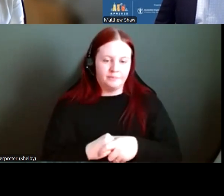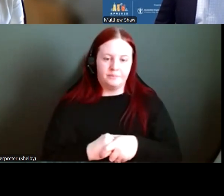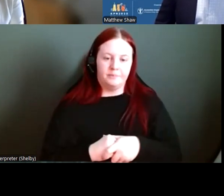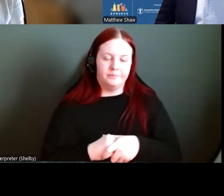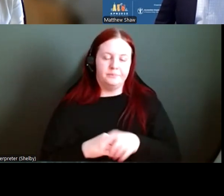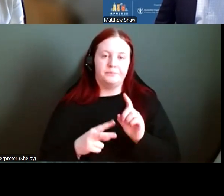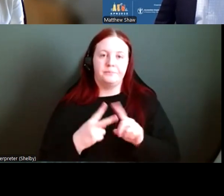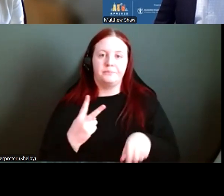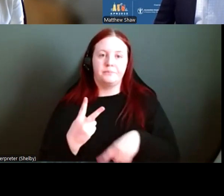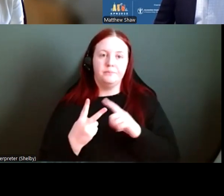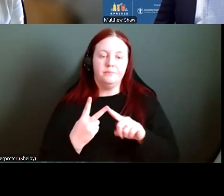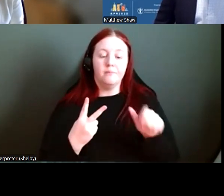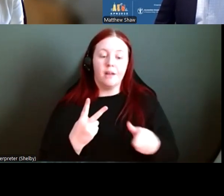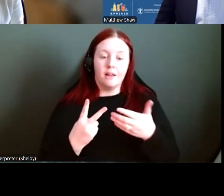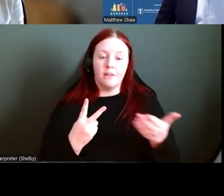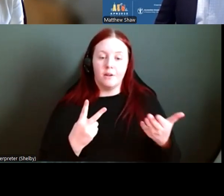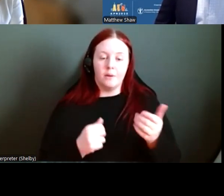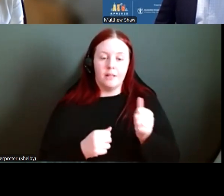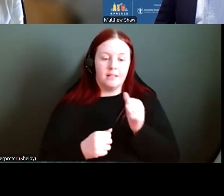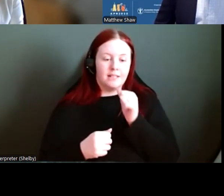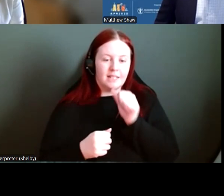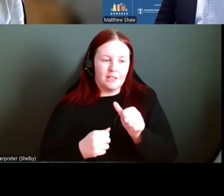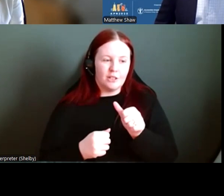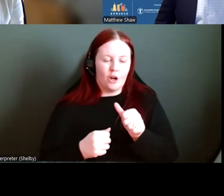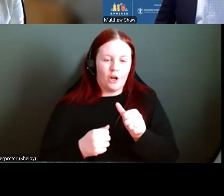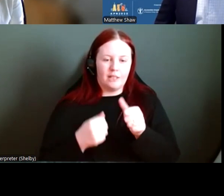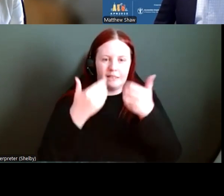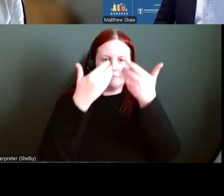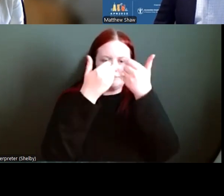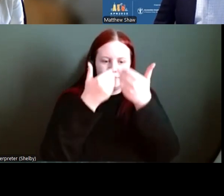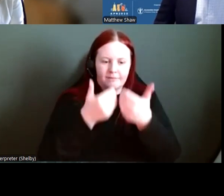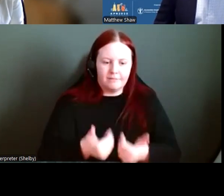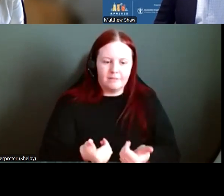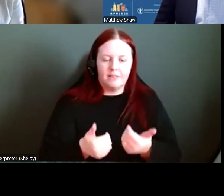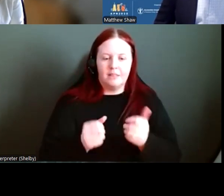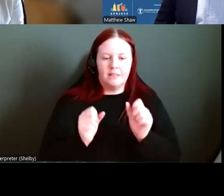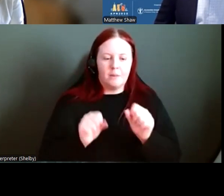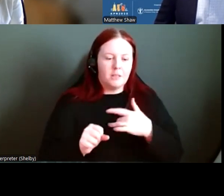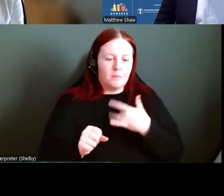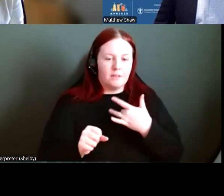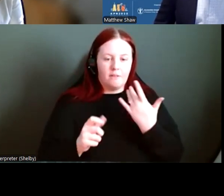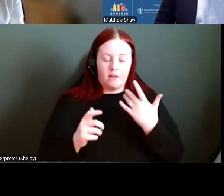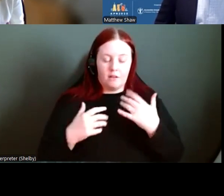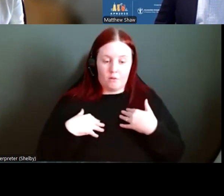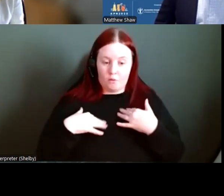one is not breaking things into manageable pieces. It can be very overwhelming if your goal is